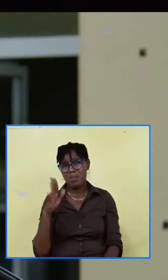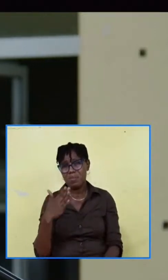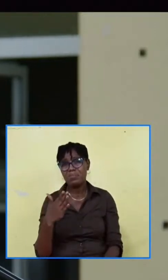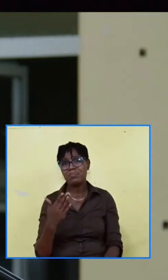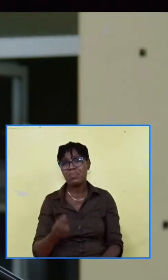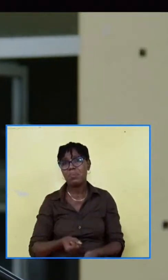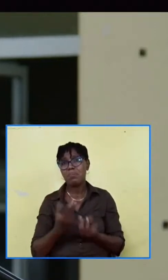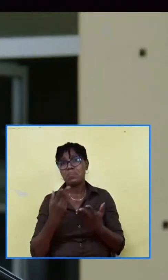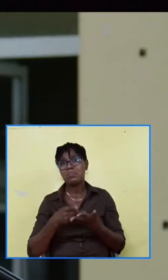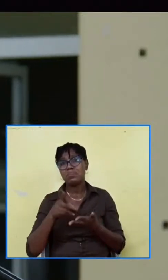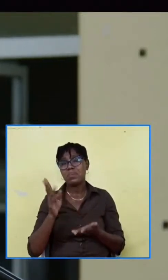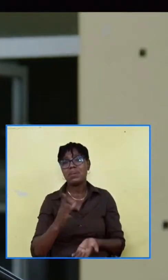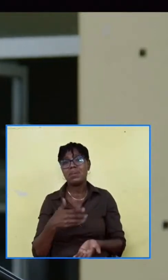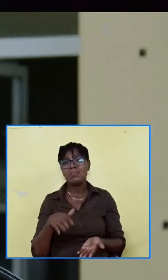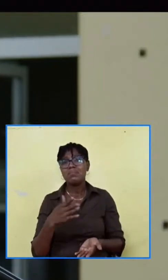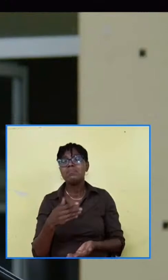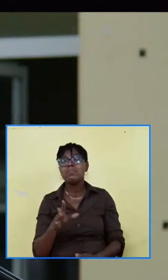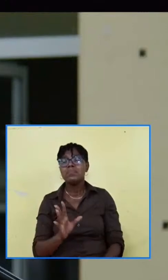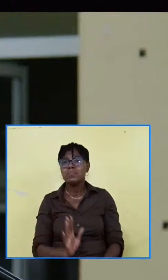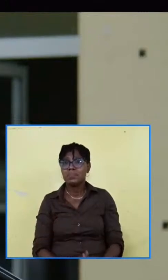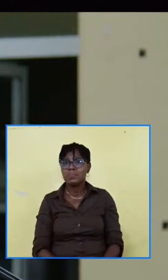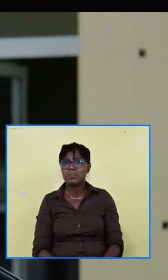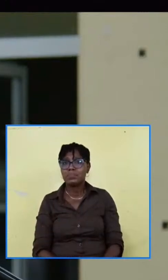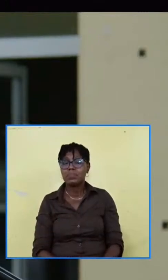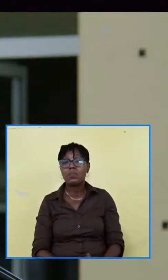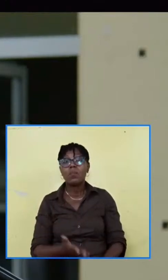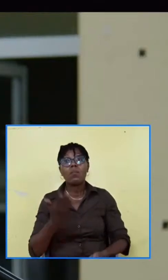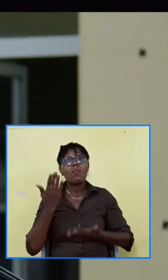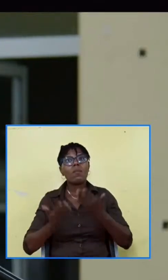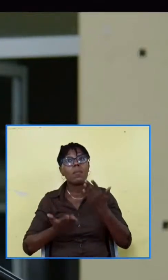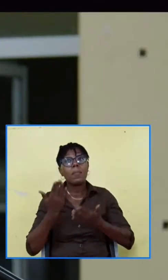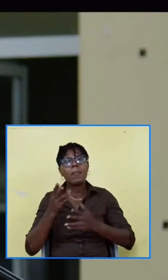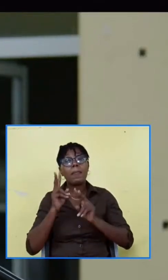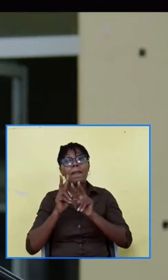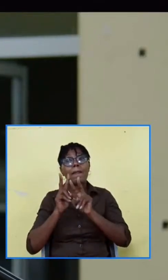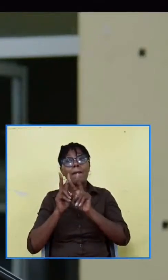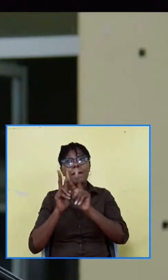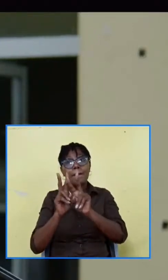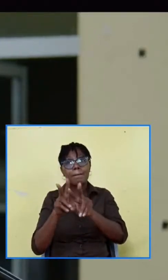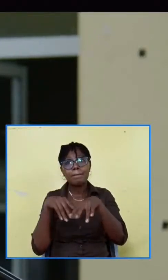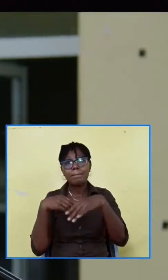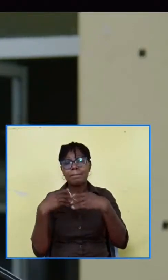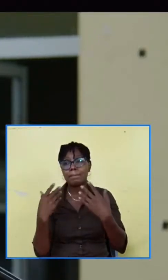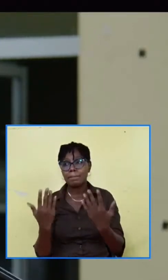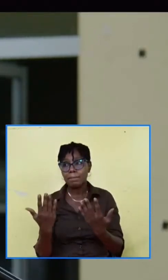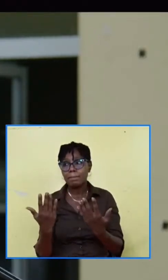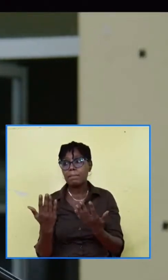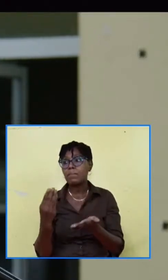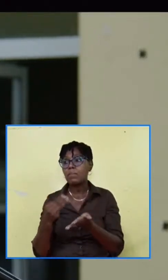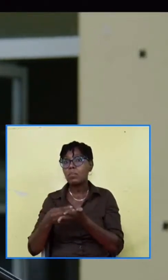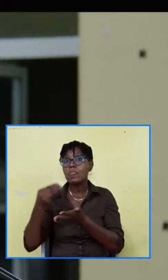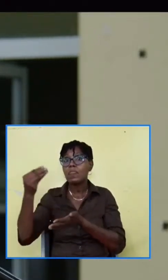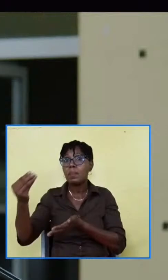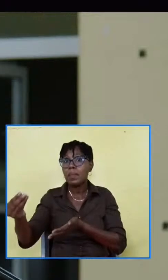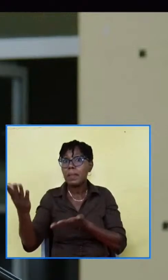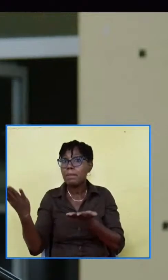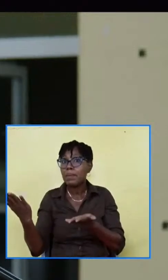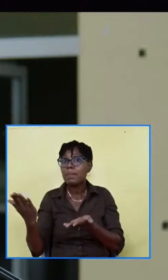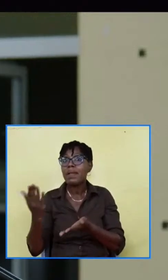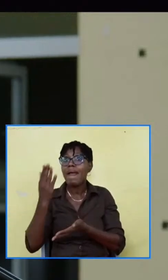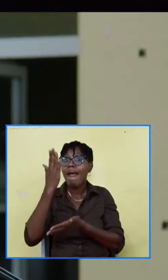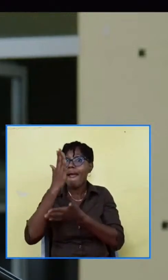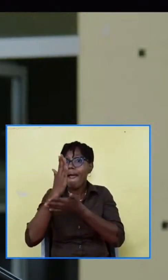$12,000, $15,000. You get a funeral grant that maybe covers half of the funeral, and then the expectancies that you cover the other half, and that's